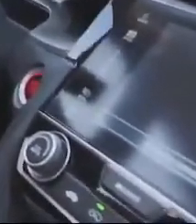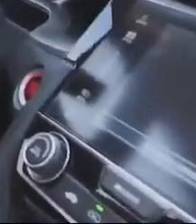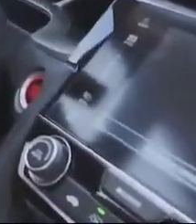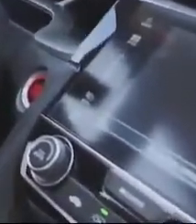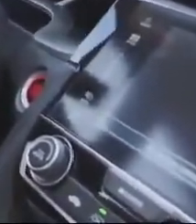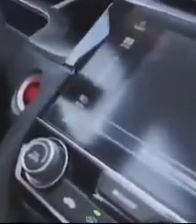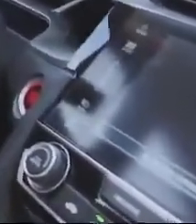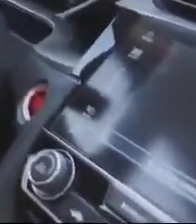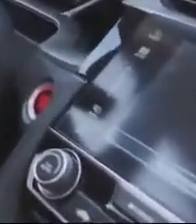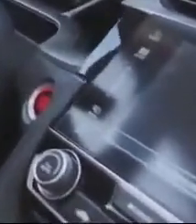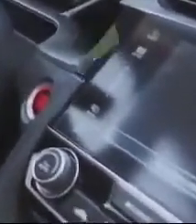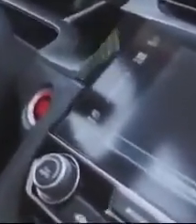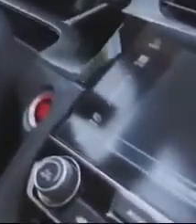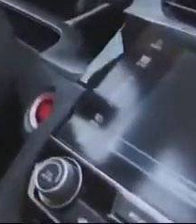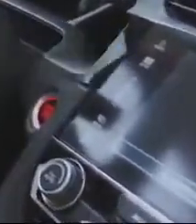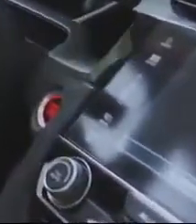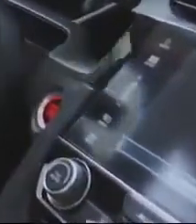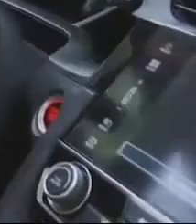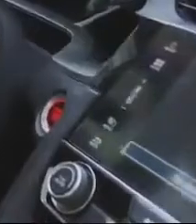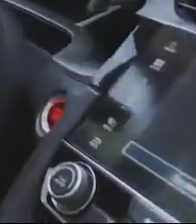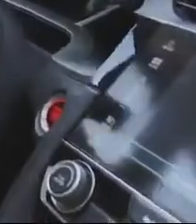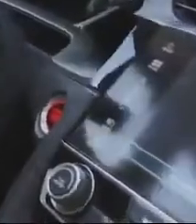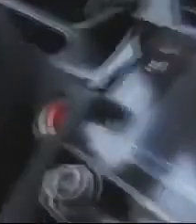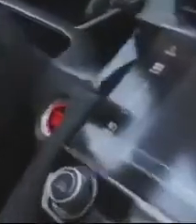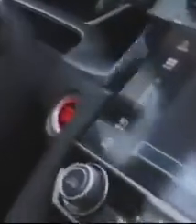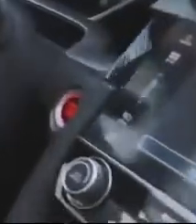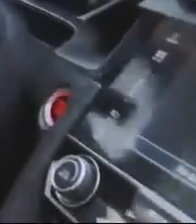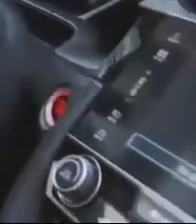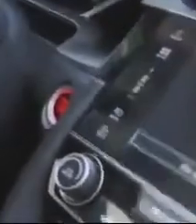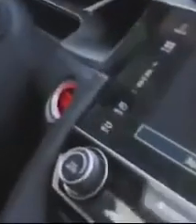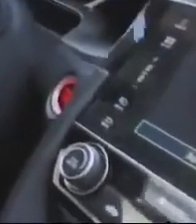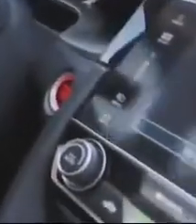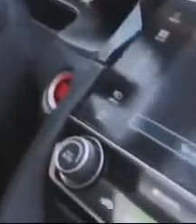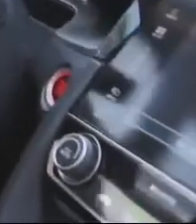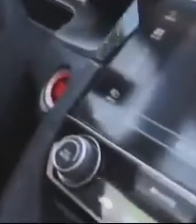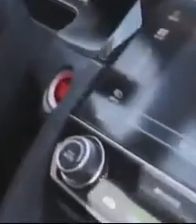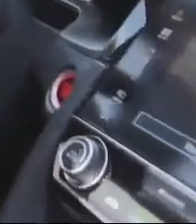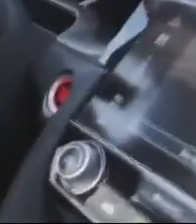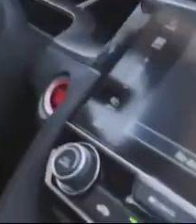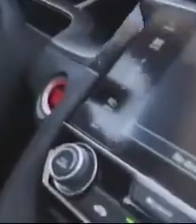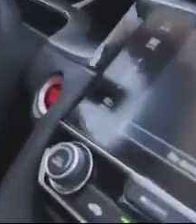am fully prepared. I am excited for them to see me, ready to do this.